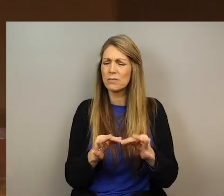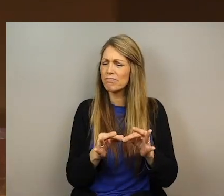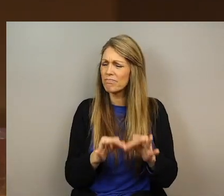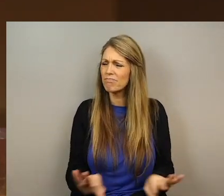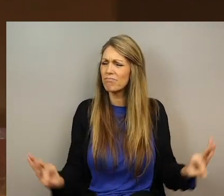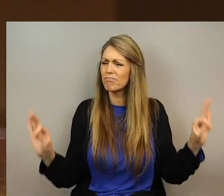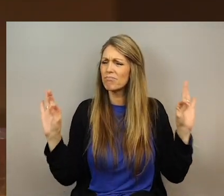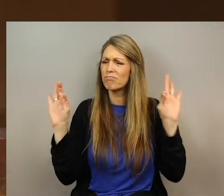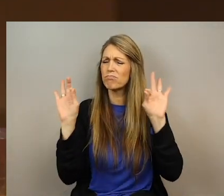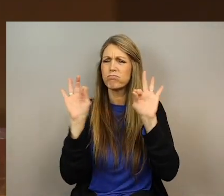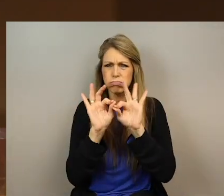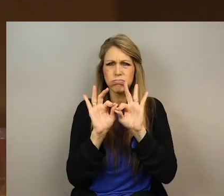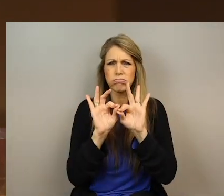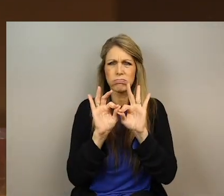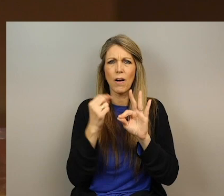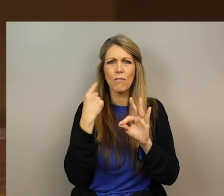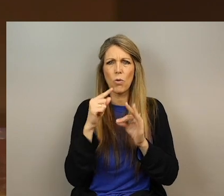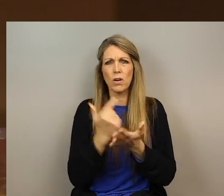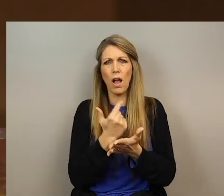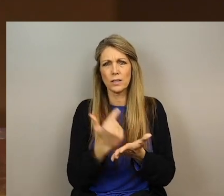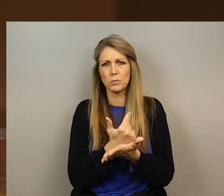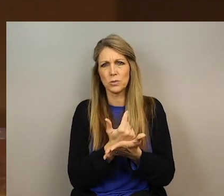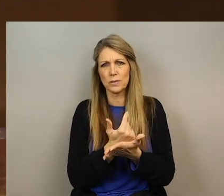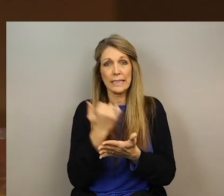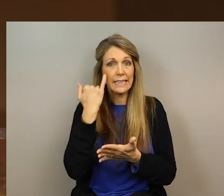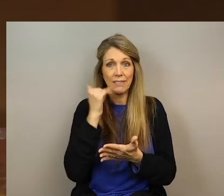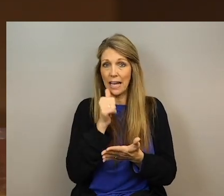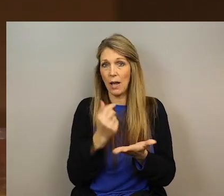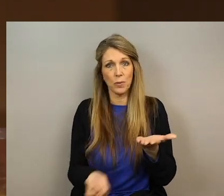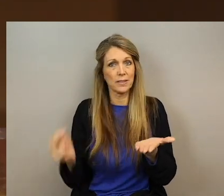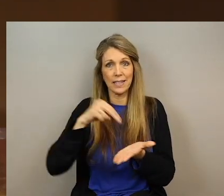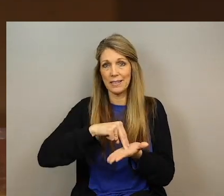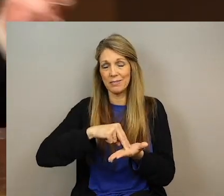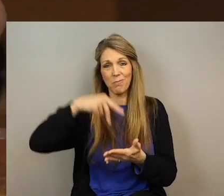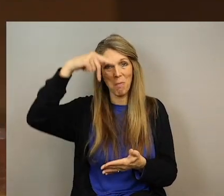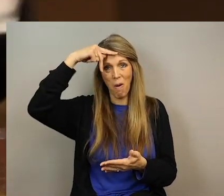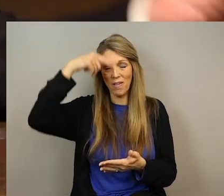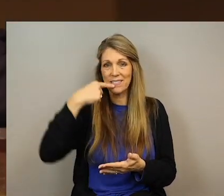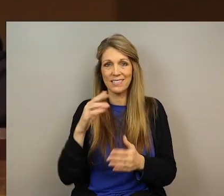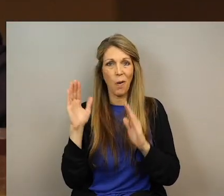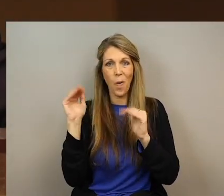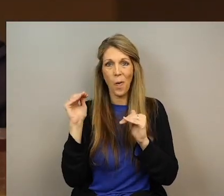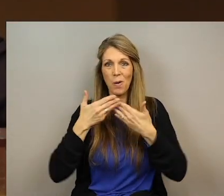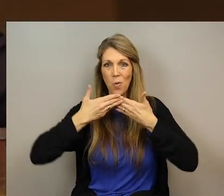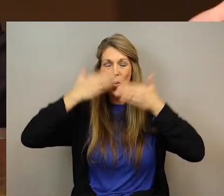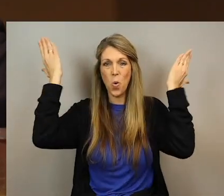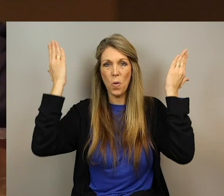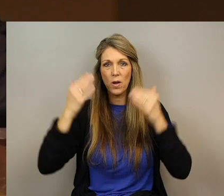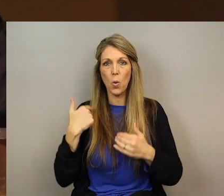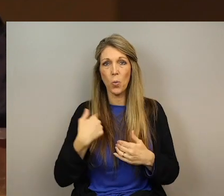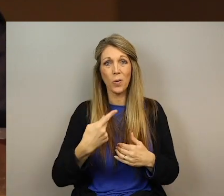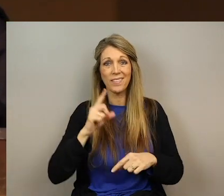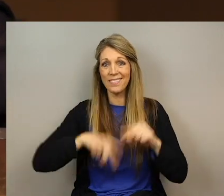essential doctrine to the gospel. If Jesus is not raised from the dead, Paul says, our hope, we have nothing to hope in, right? Because we